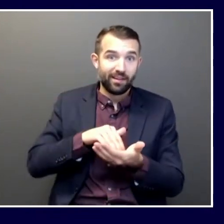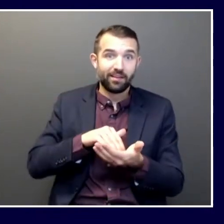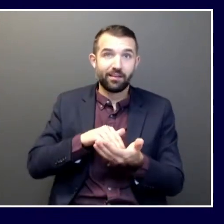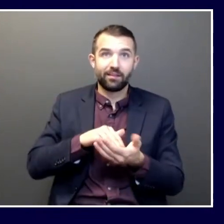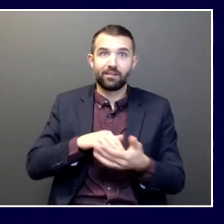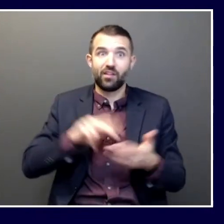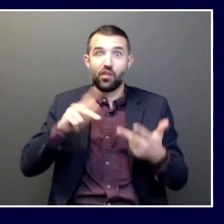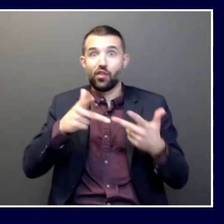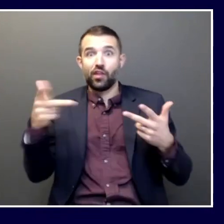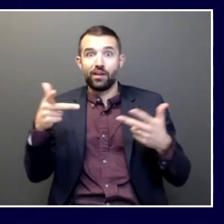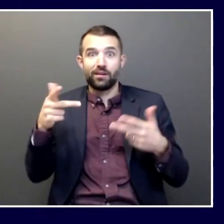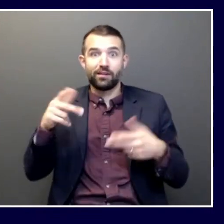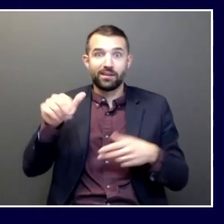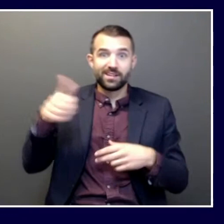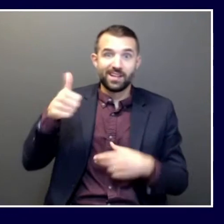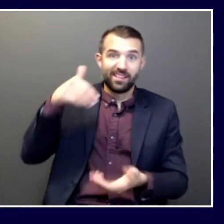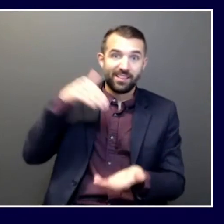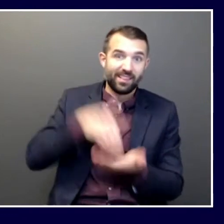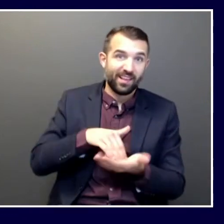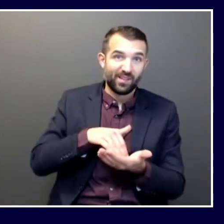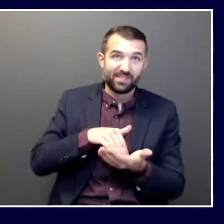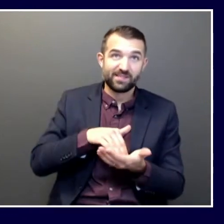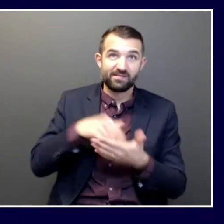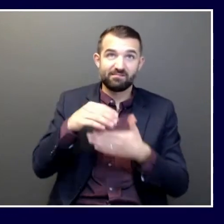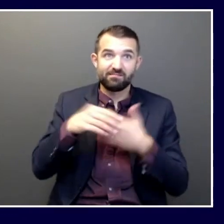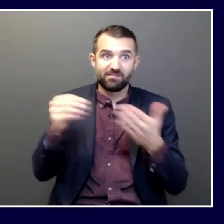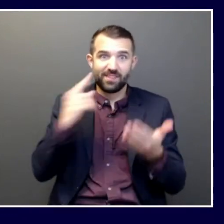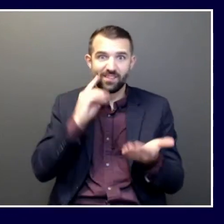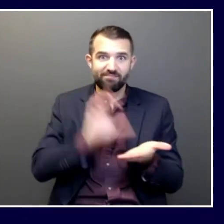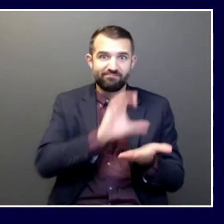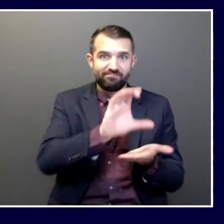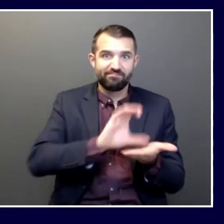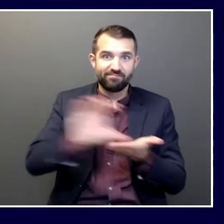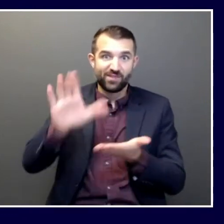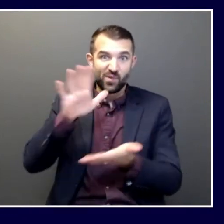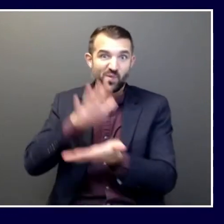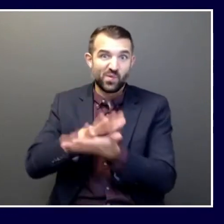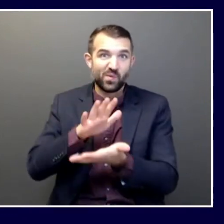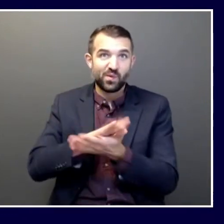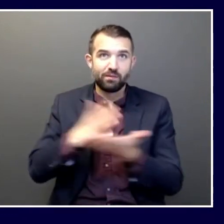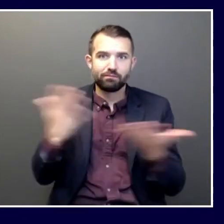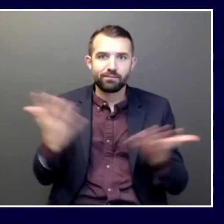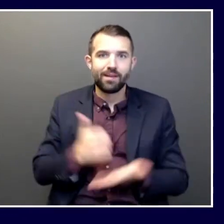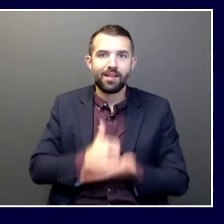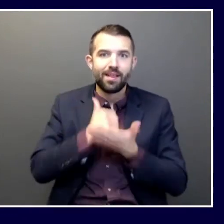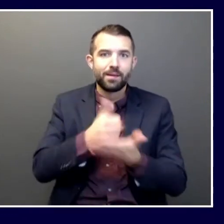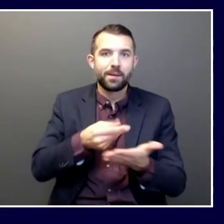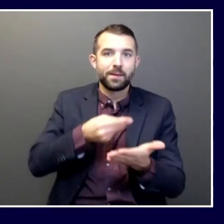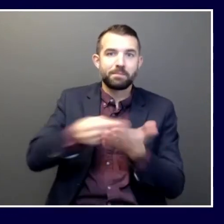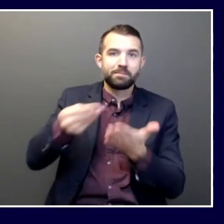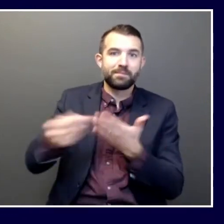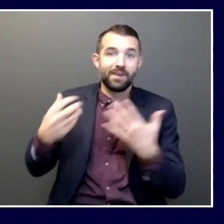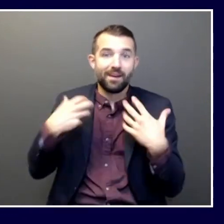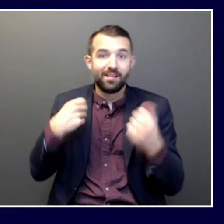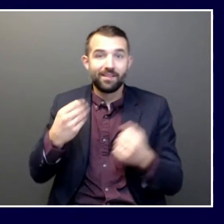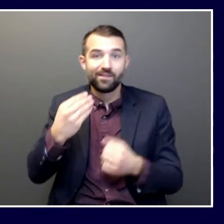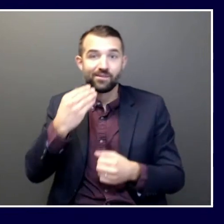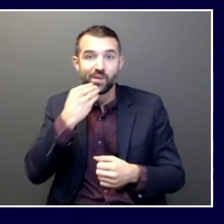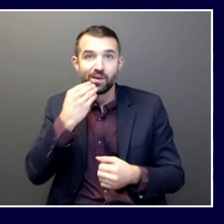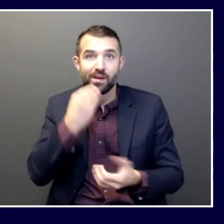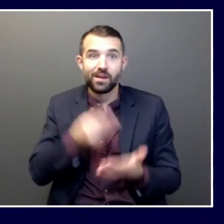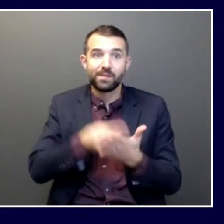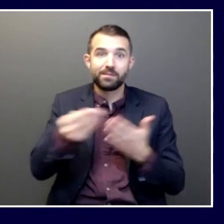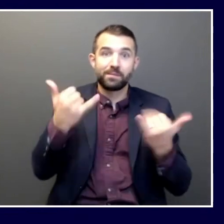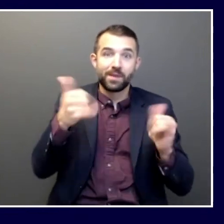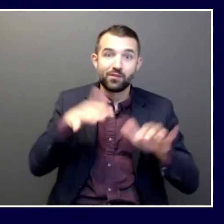Schools can use these winnings to supplement school meals with healthy treats, purchase playground or music equipment, or support a school